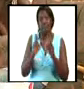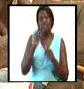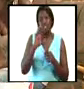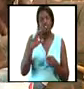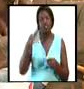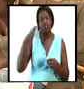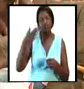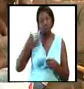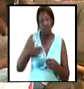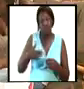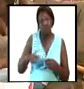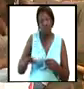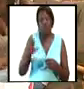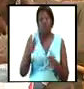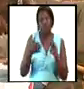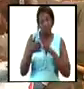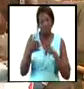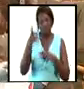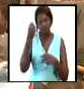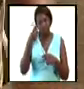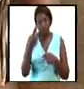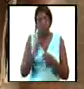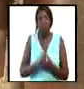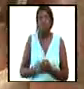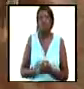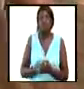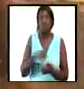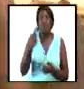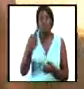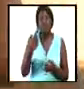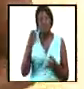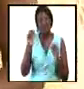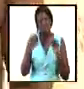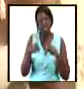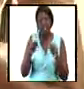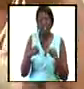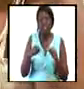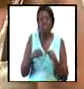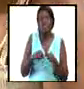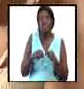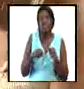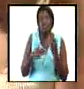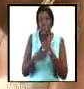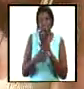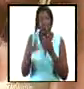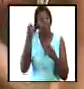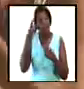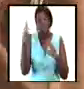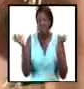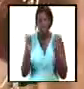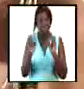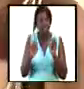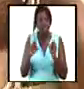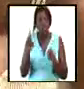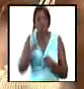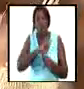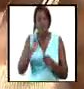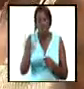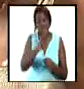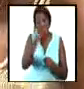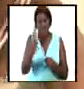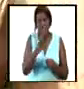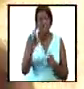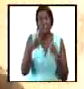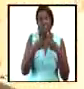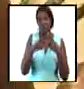if you do not read with understanding. Yes, but the problem starts because I cannot understand why I have to answer these stupid